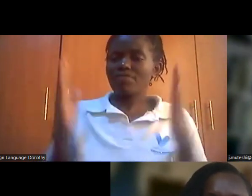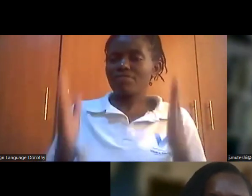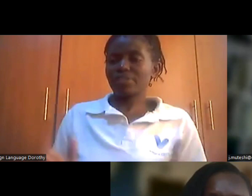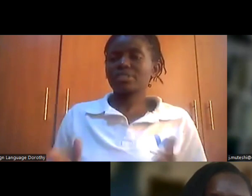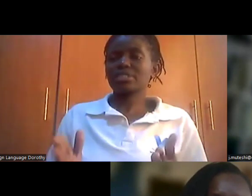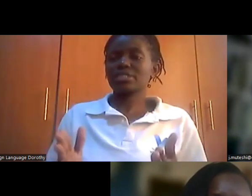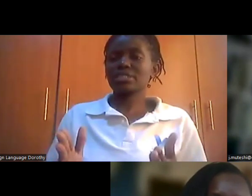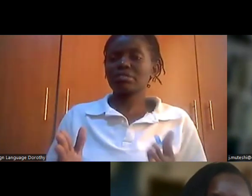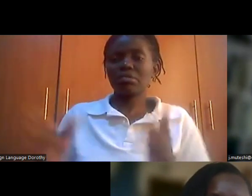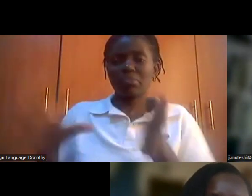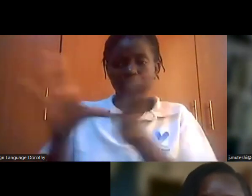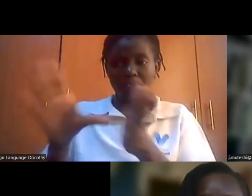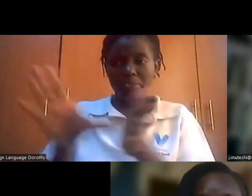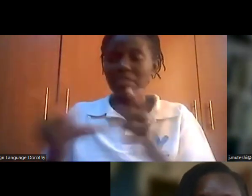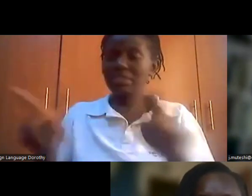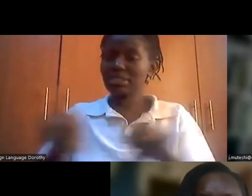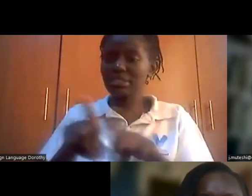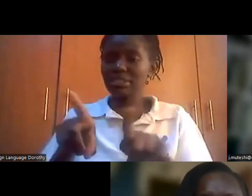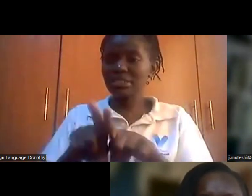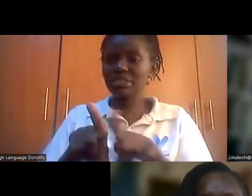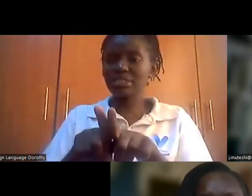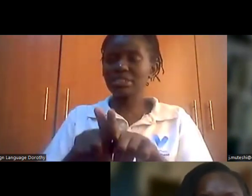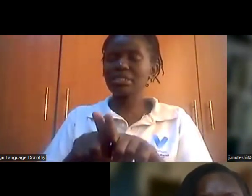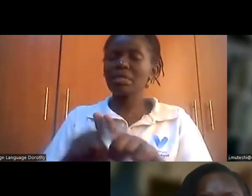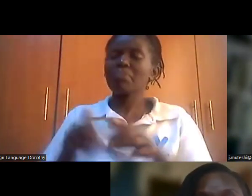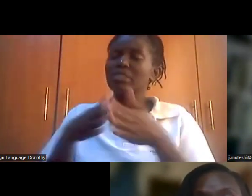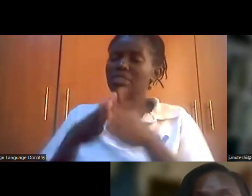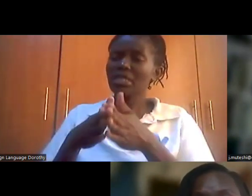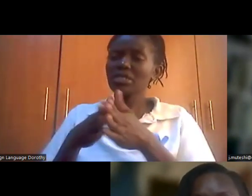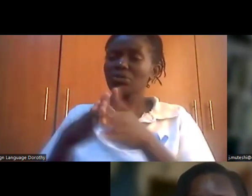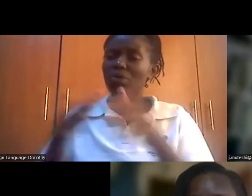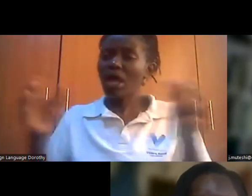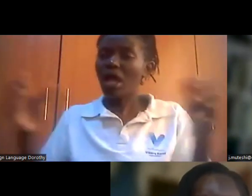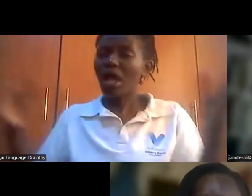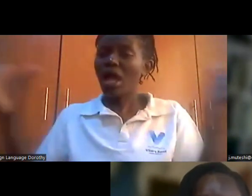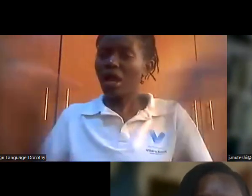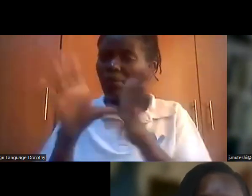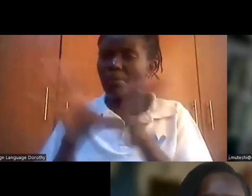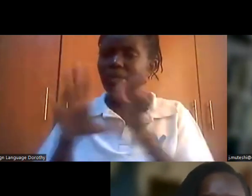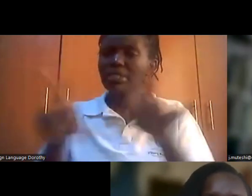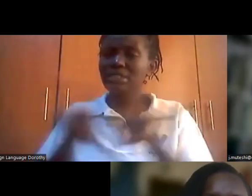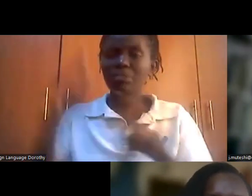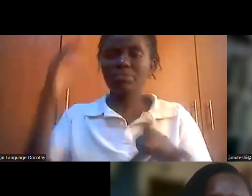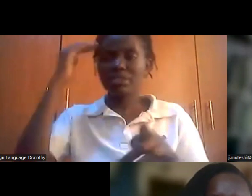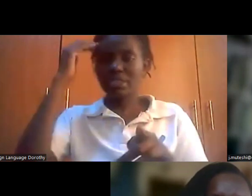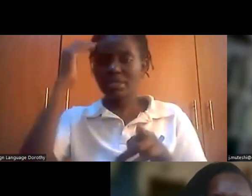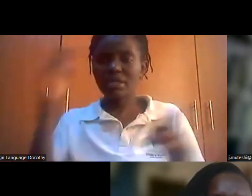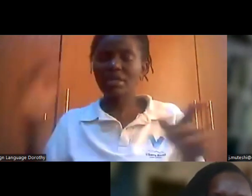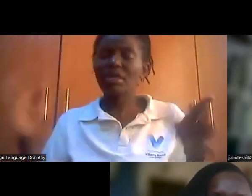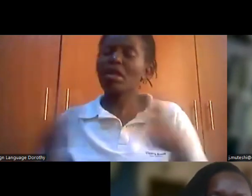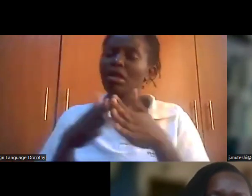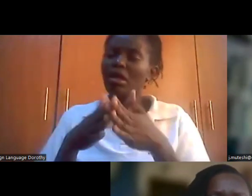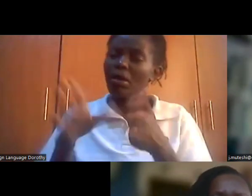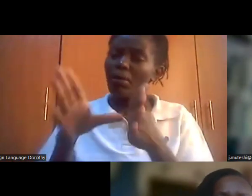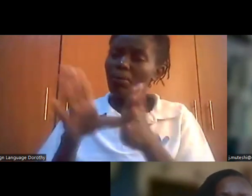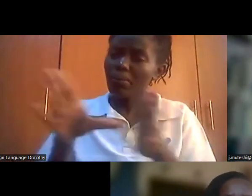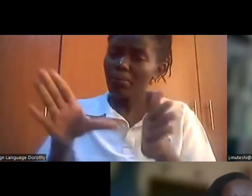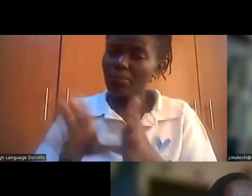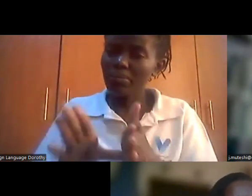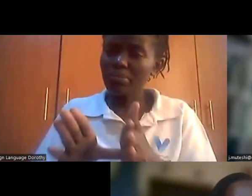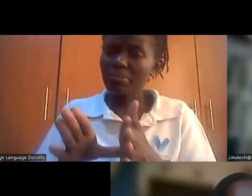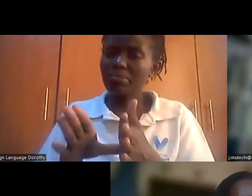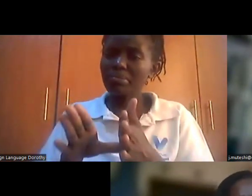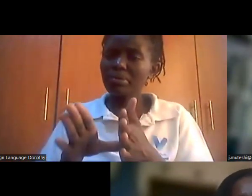complications, psychological complications, birth complications, as much as it's being considered as a safer form of